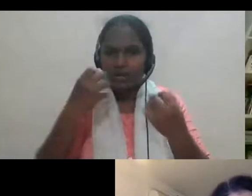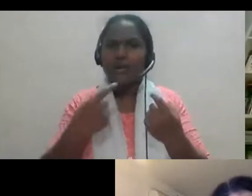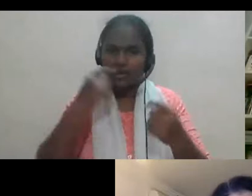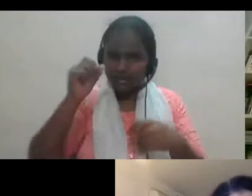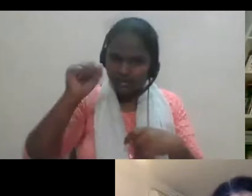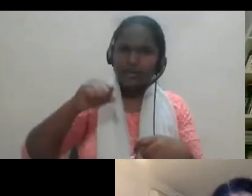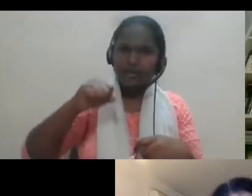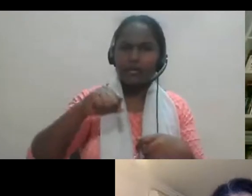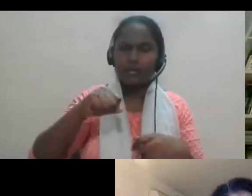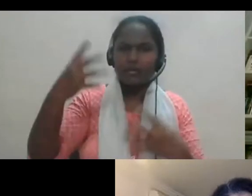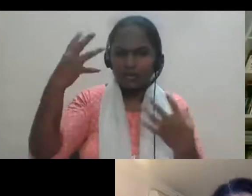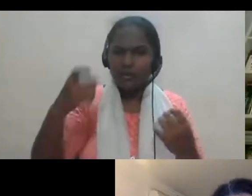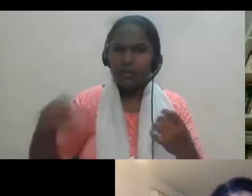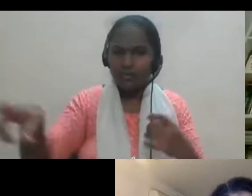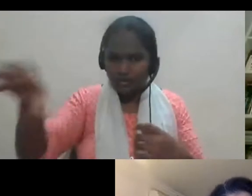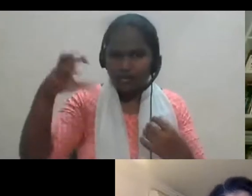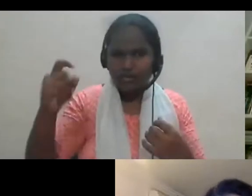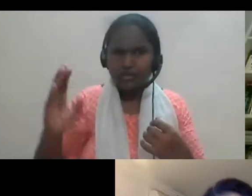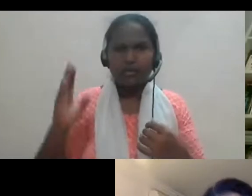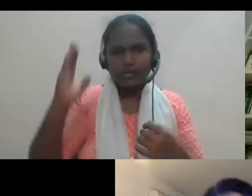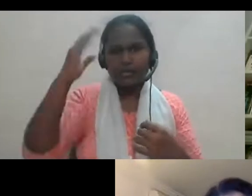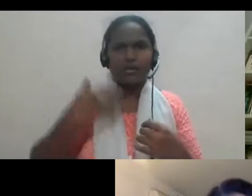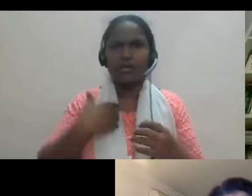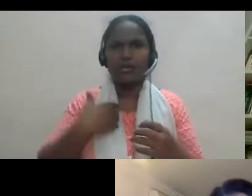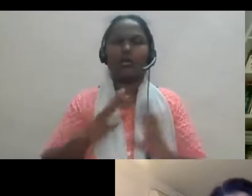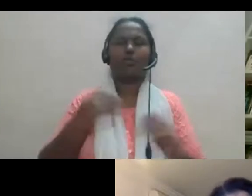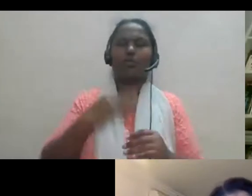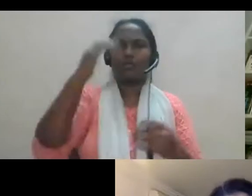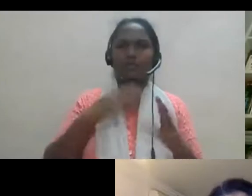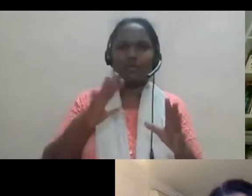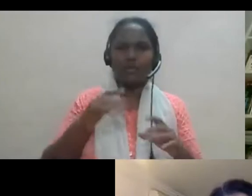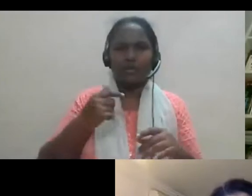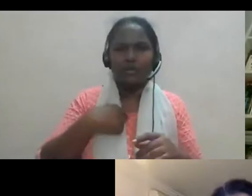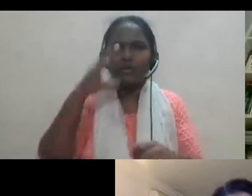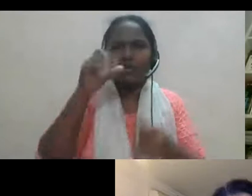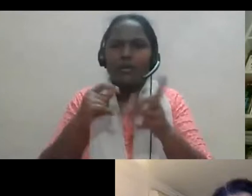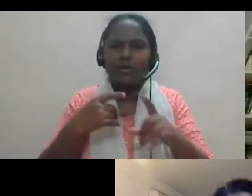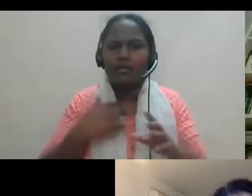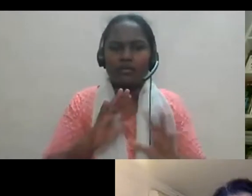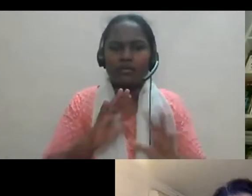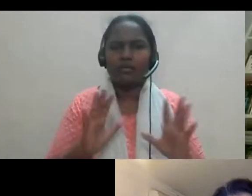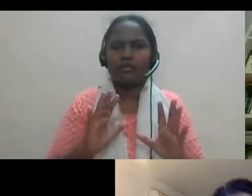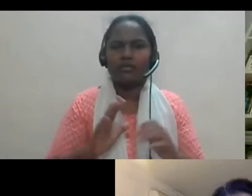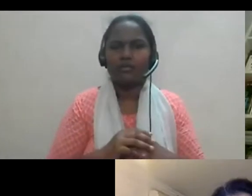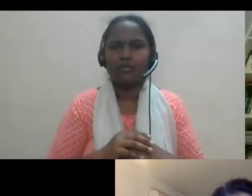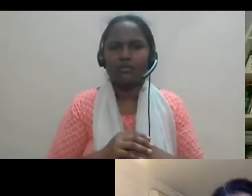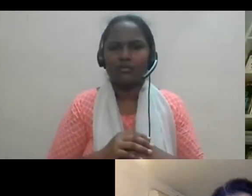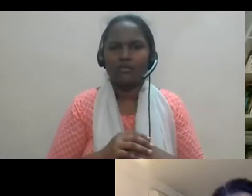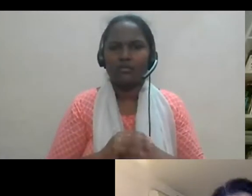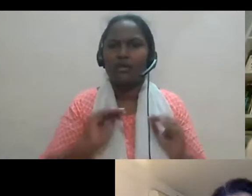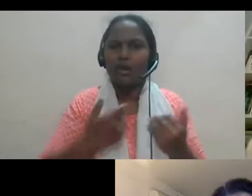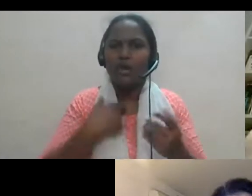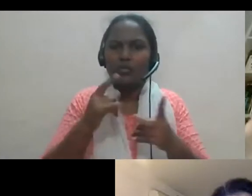yes, yeah, those people are racist. I'm never, it's not my case. Okay, so, you know, how do